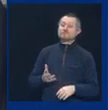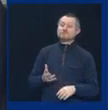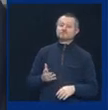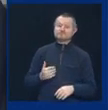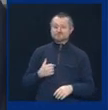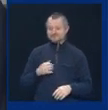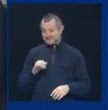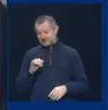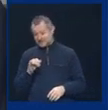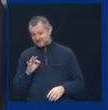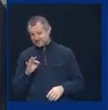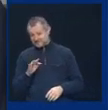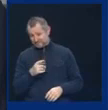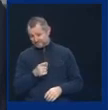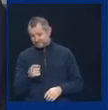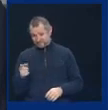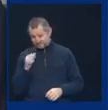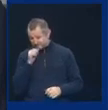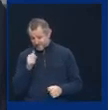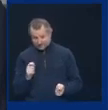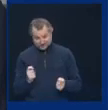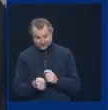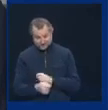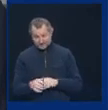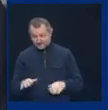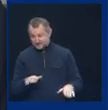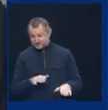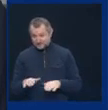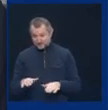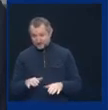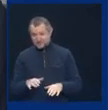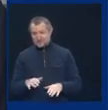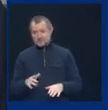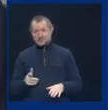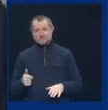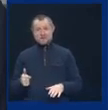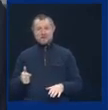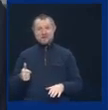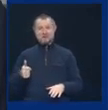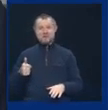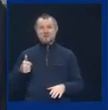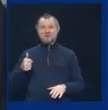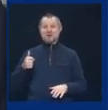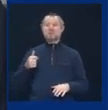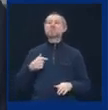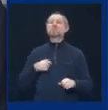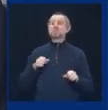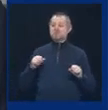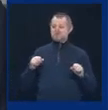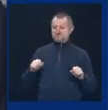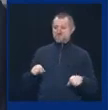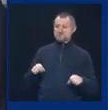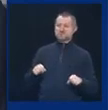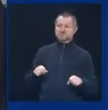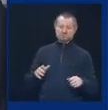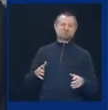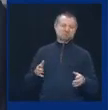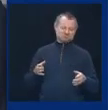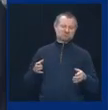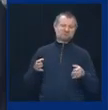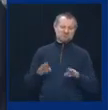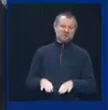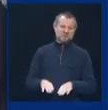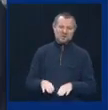different and these numbers keep going up, you could see a shutdown, I say probably